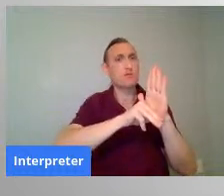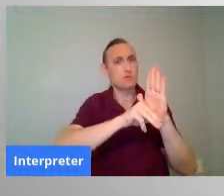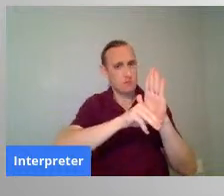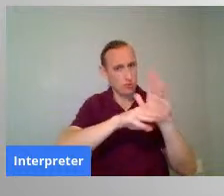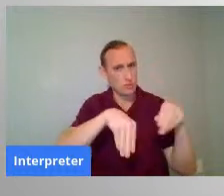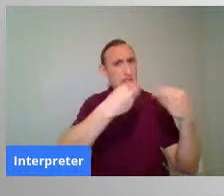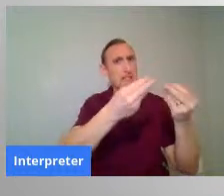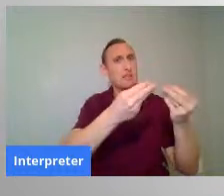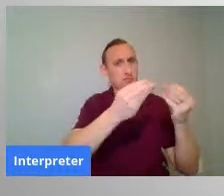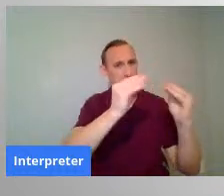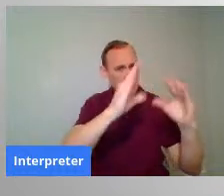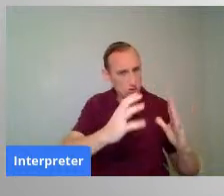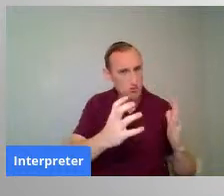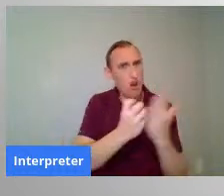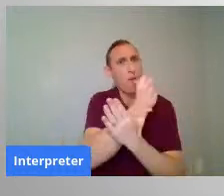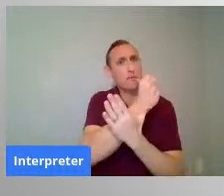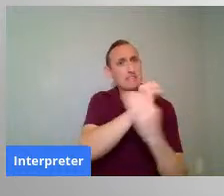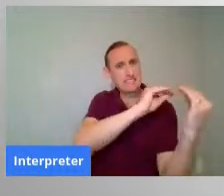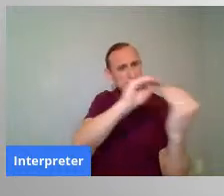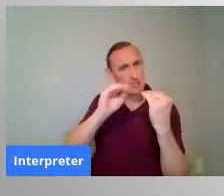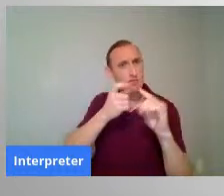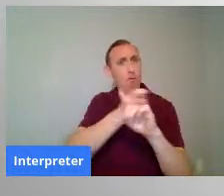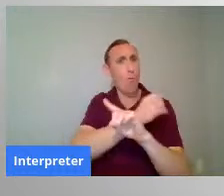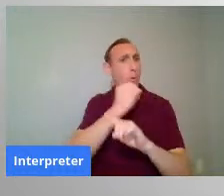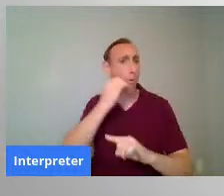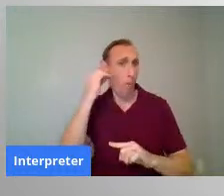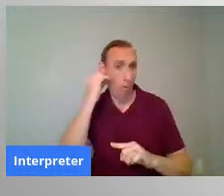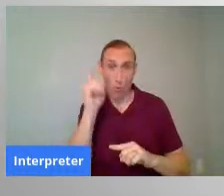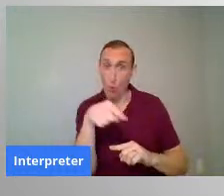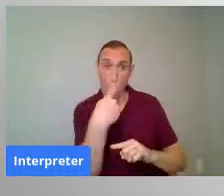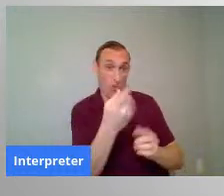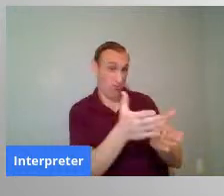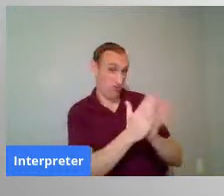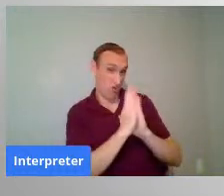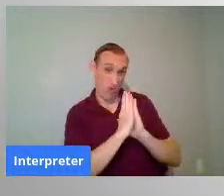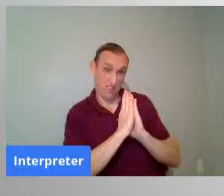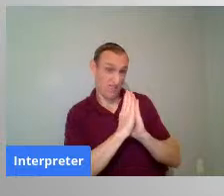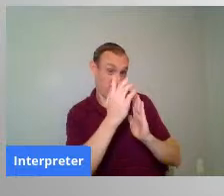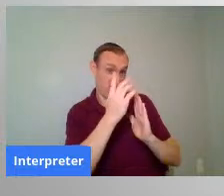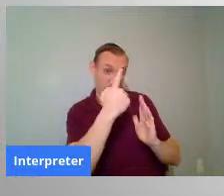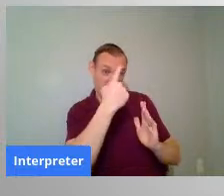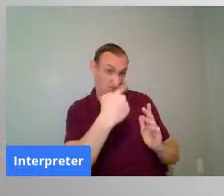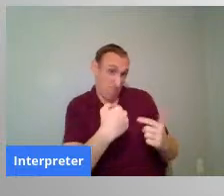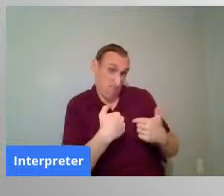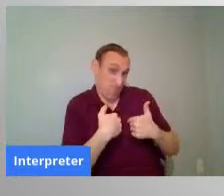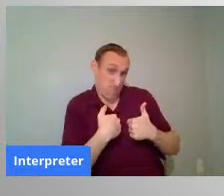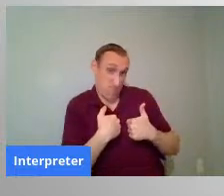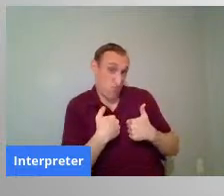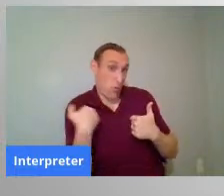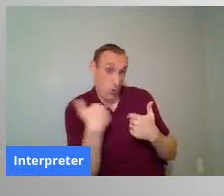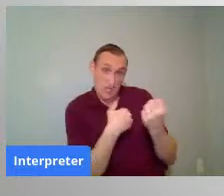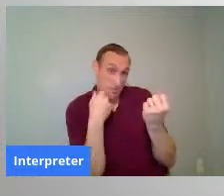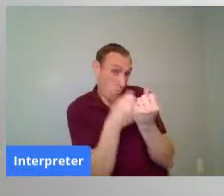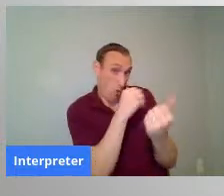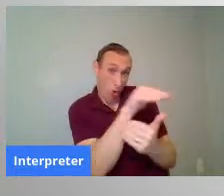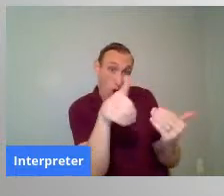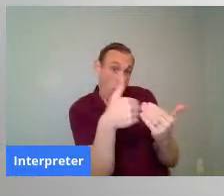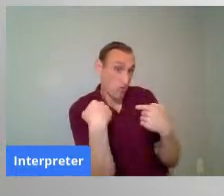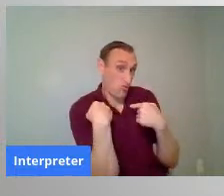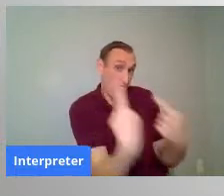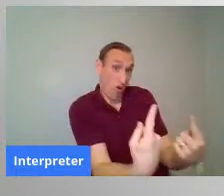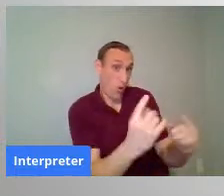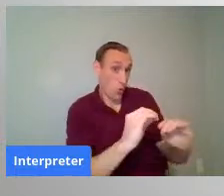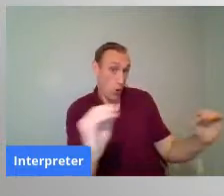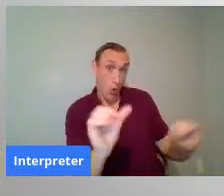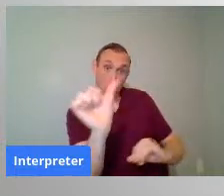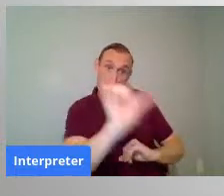teach from home. Those are the only requests that I've received, Dr. Thomas, but all of those have been honored. And again, when we have our